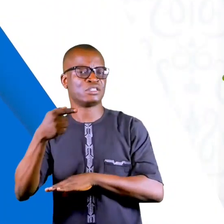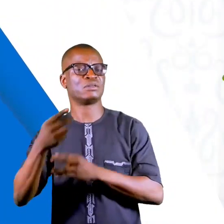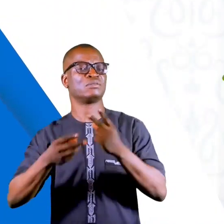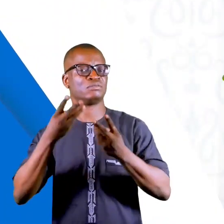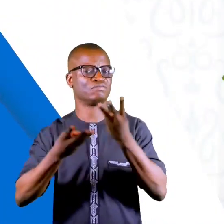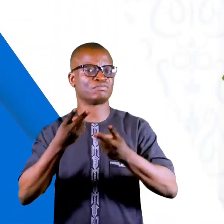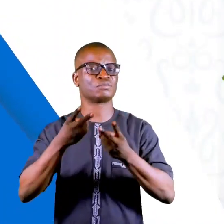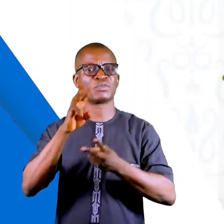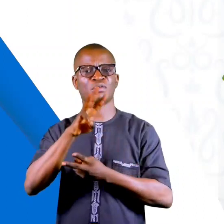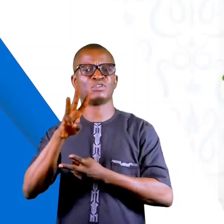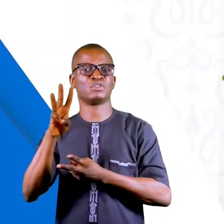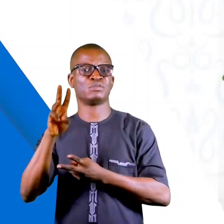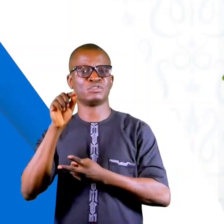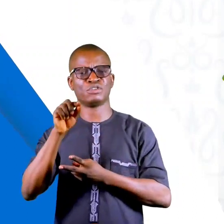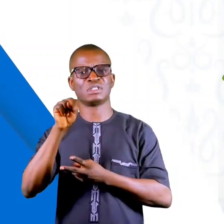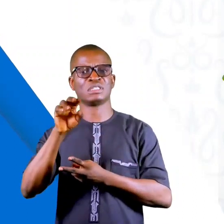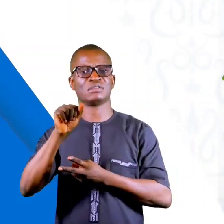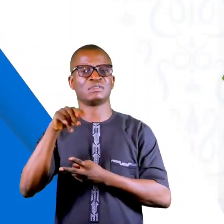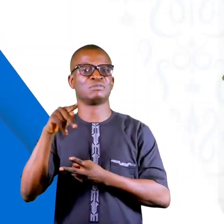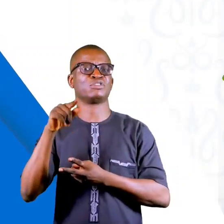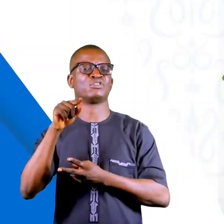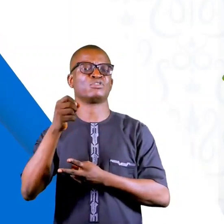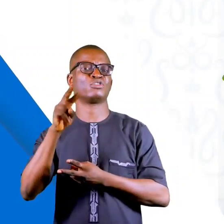info@naptip.gov.ng. Visit our website